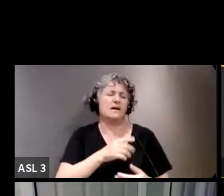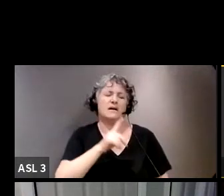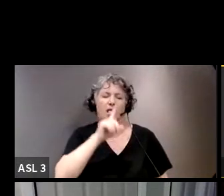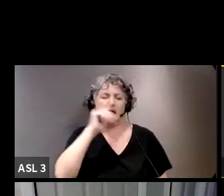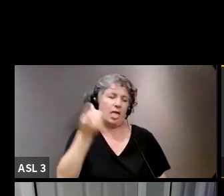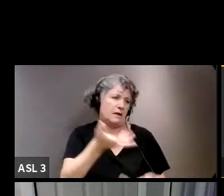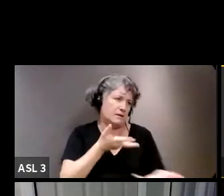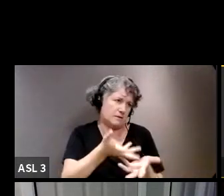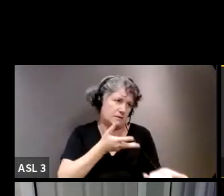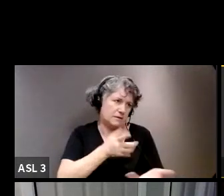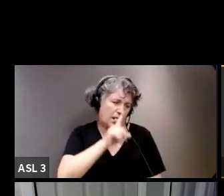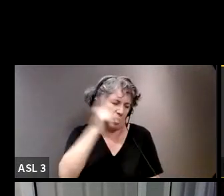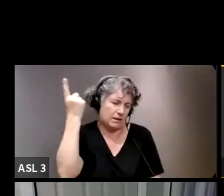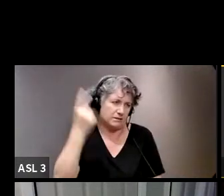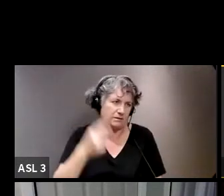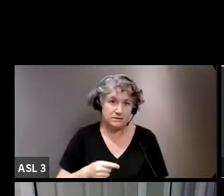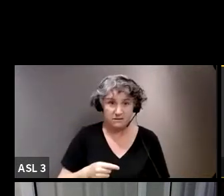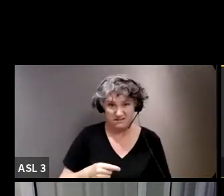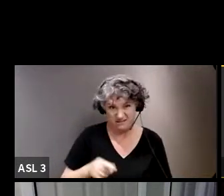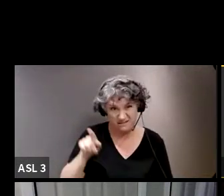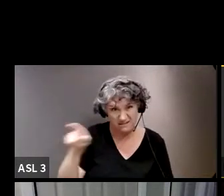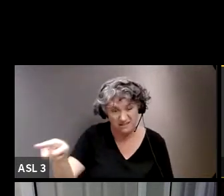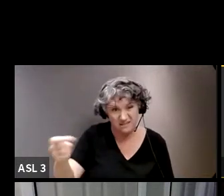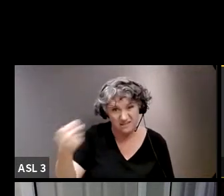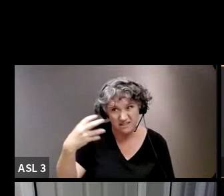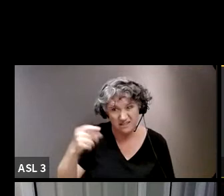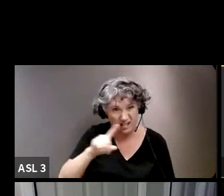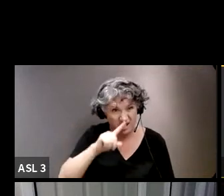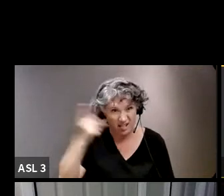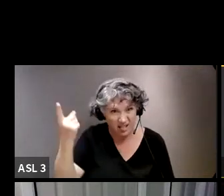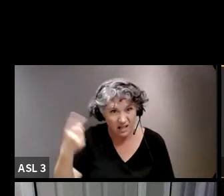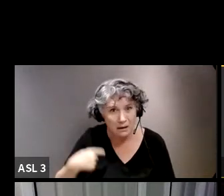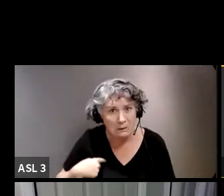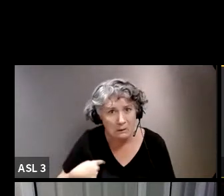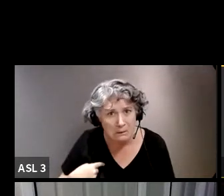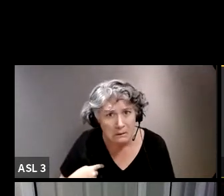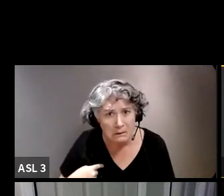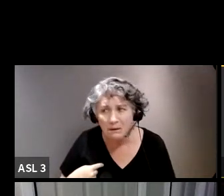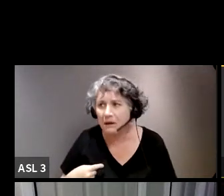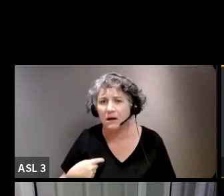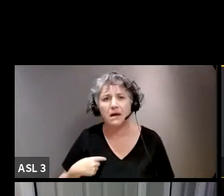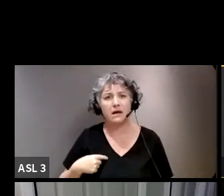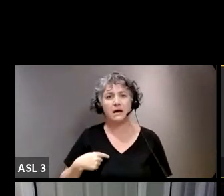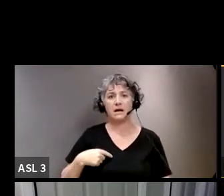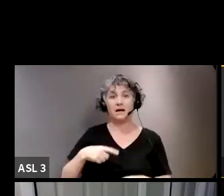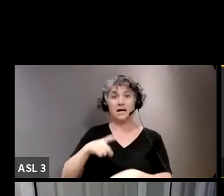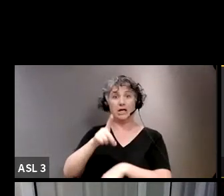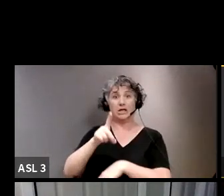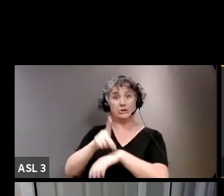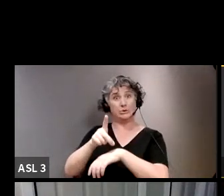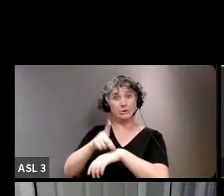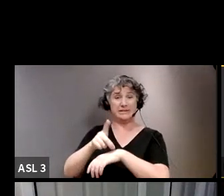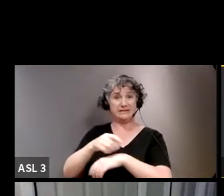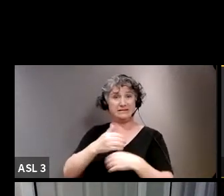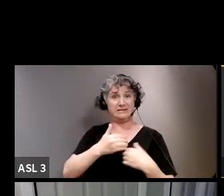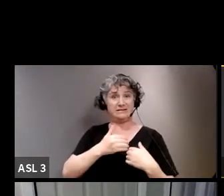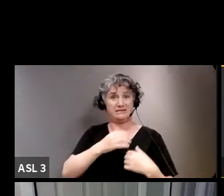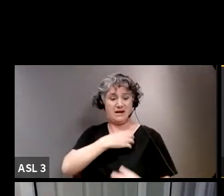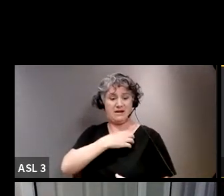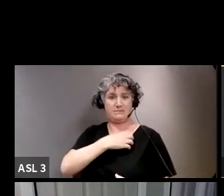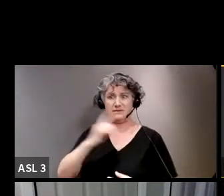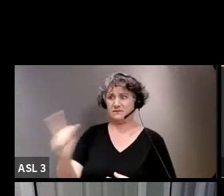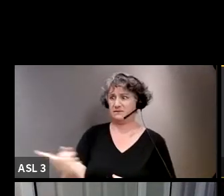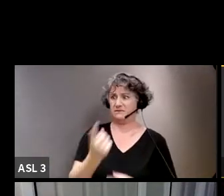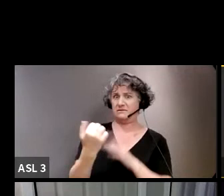you direct quote from an officer i've had to talk to duty cops at my door and explain the difference between someone like